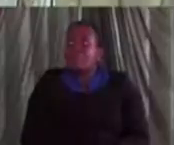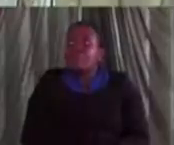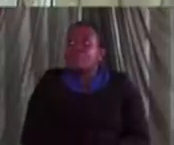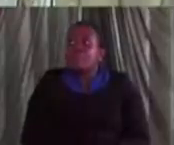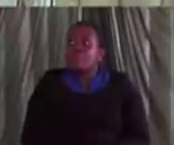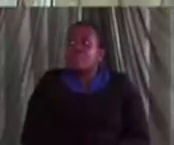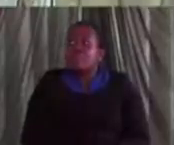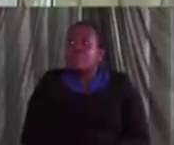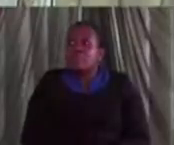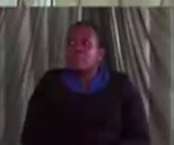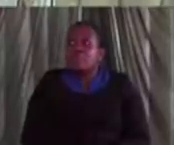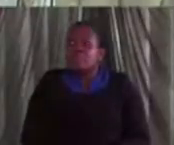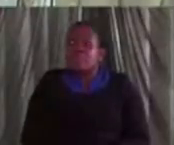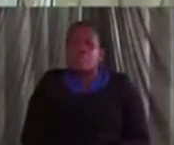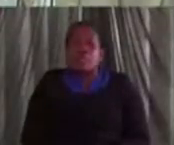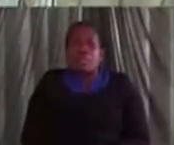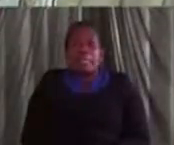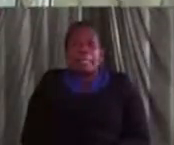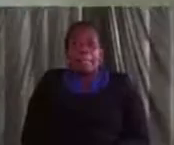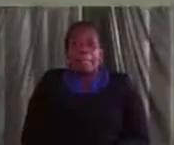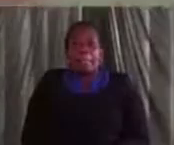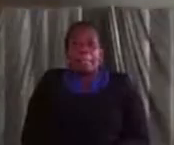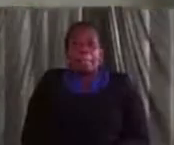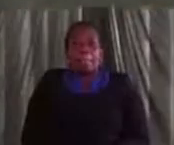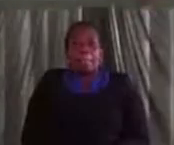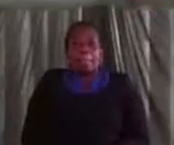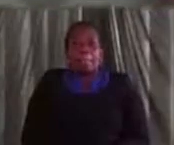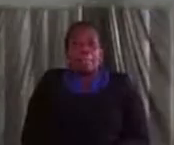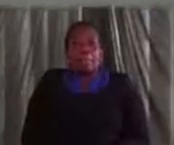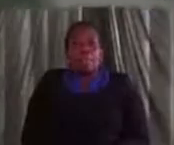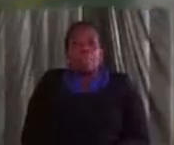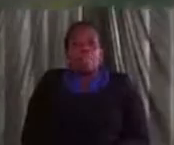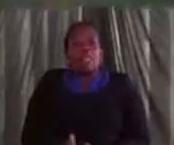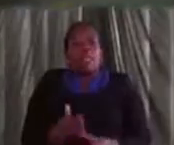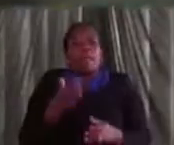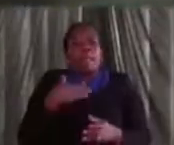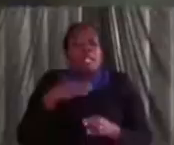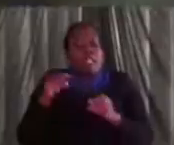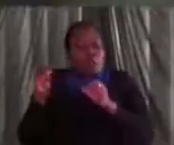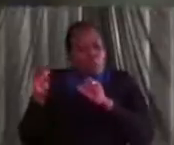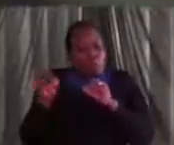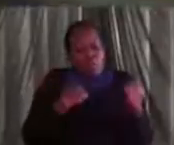Judge, you can finish what you are saying, Your Honor. Yes, I was moving on to the next